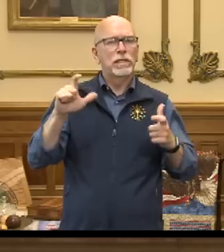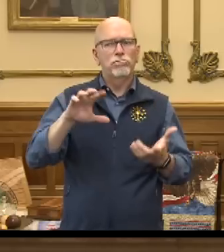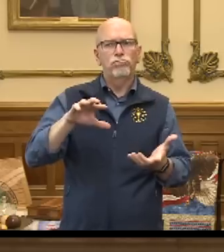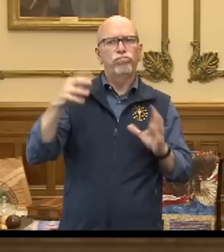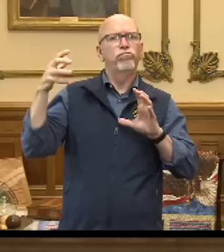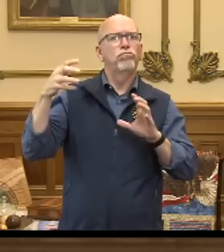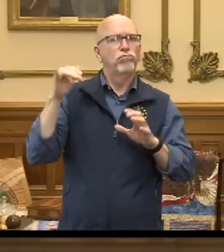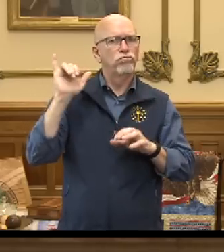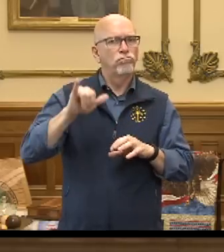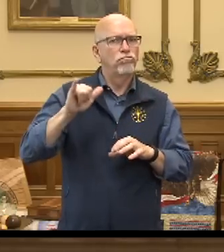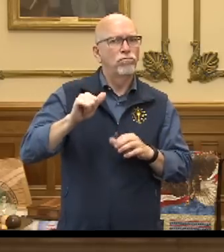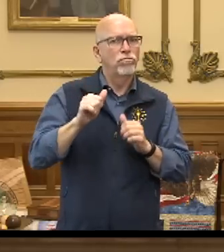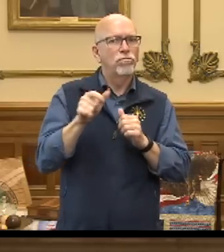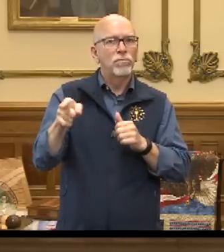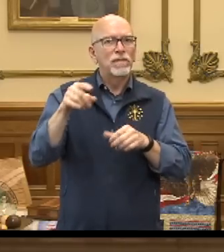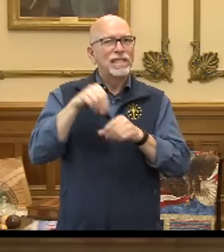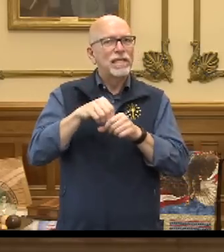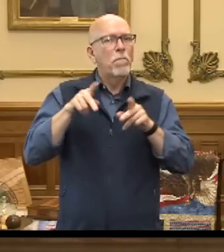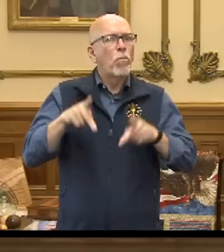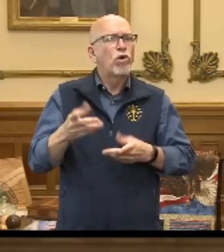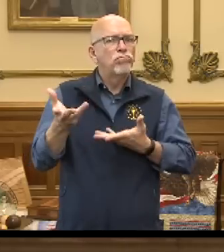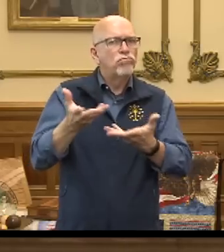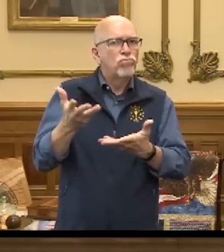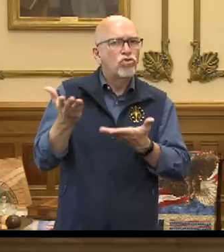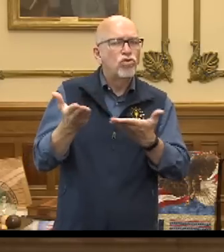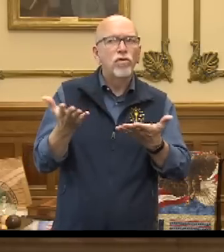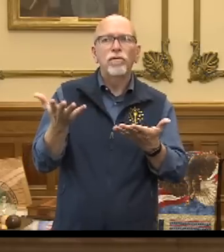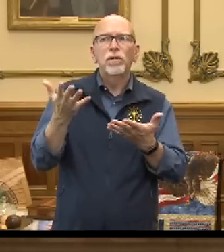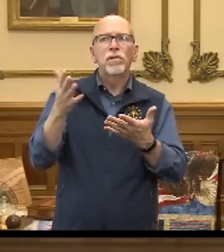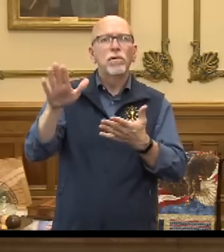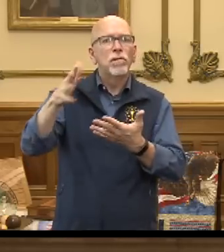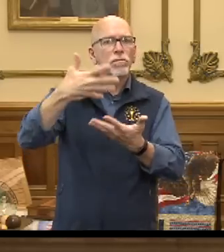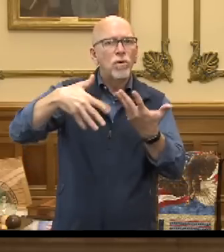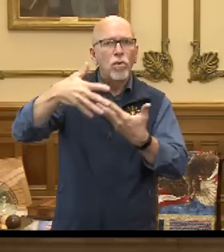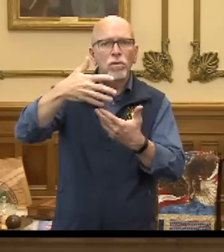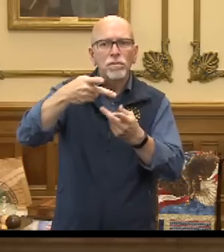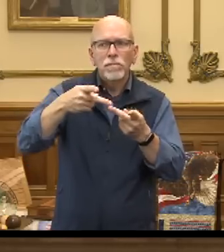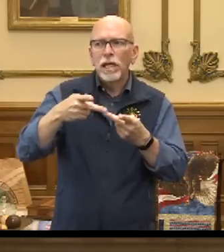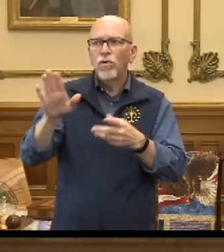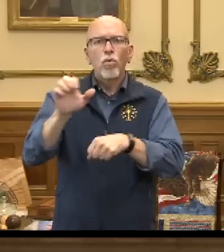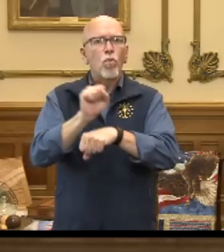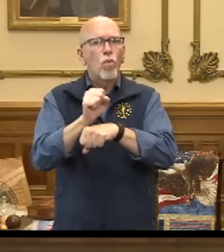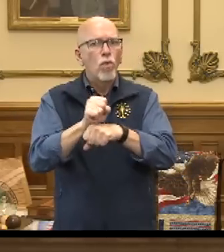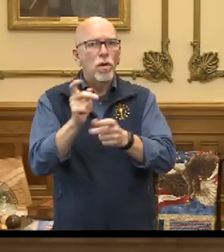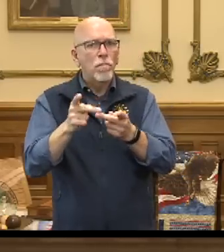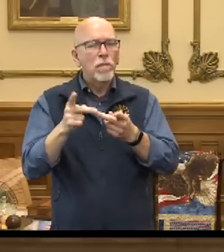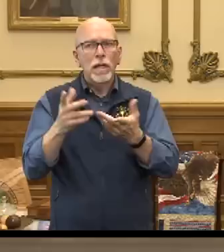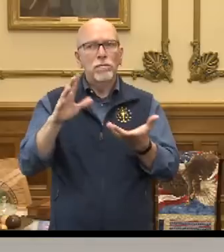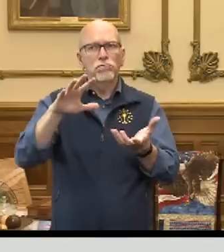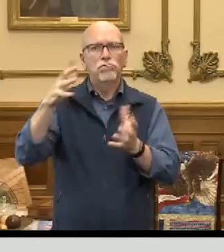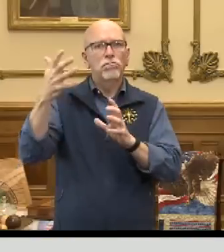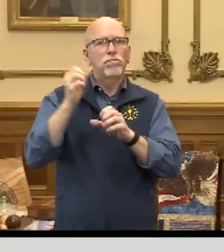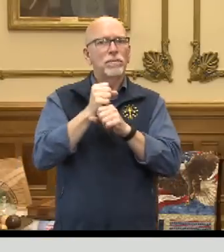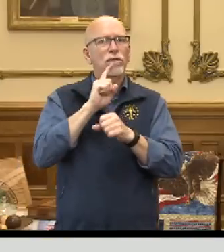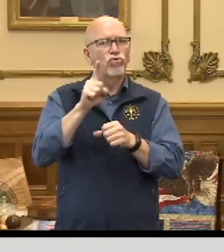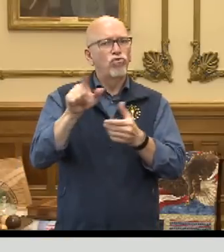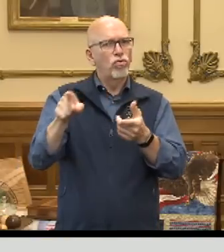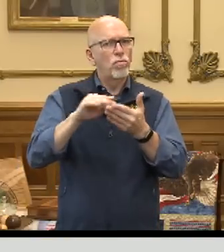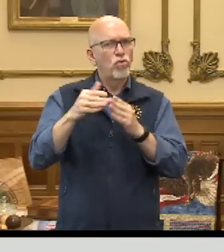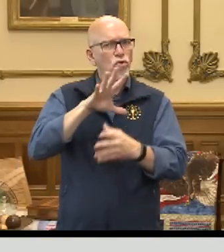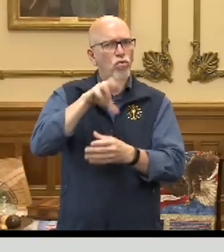disruption to the in-person services, social spaces, and workplaces to ensure community